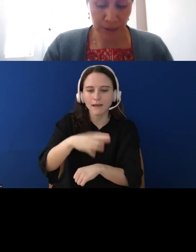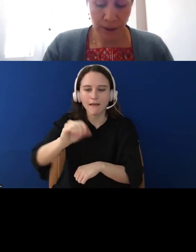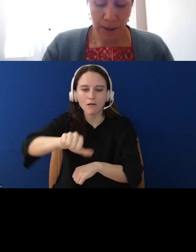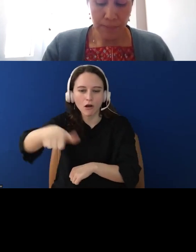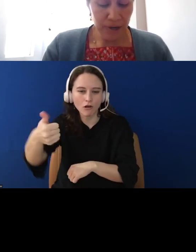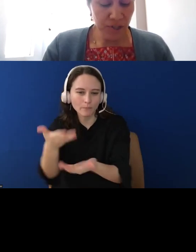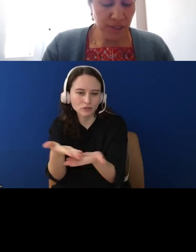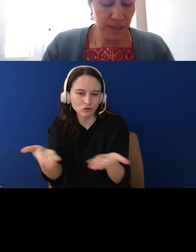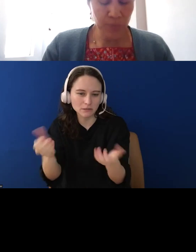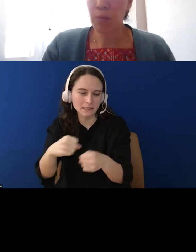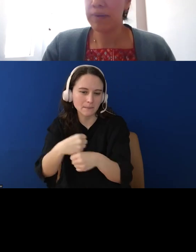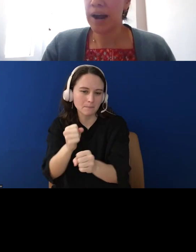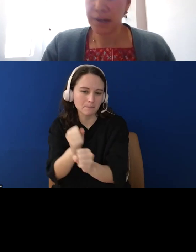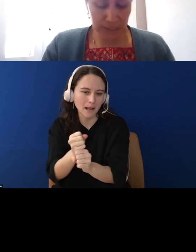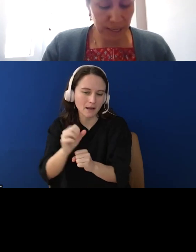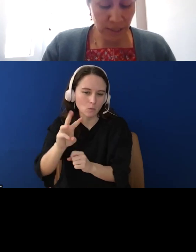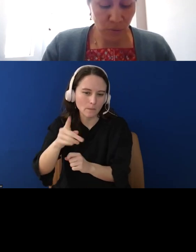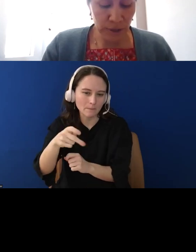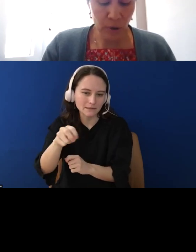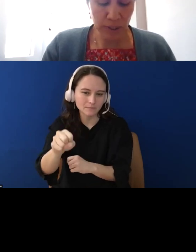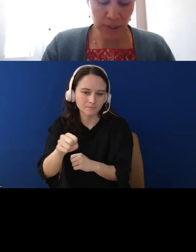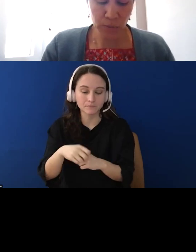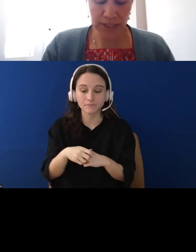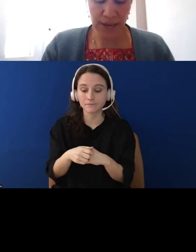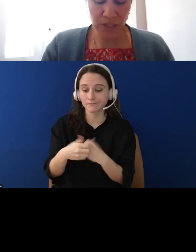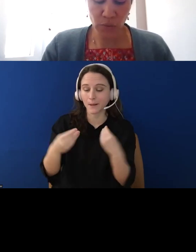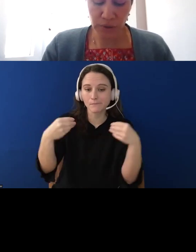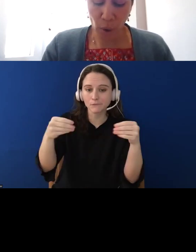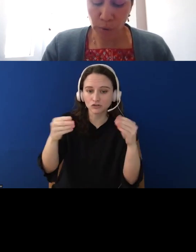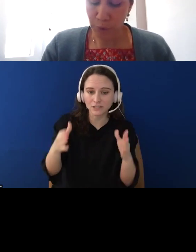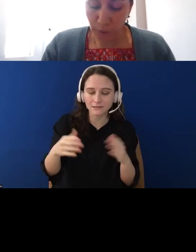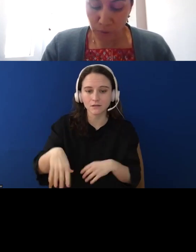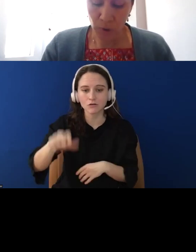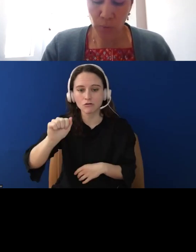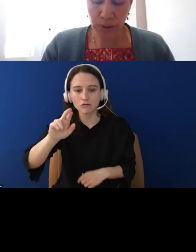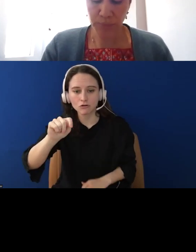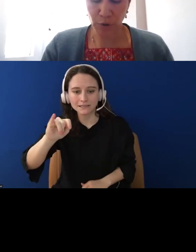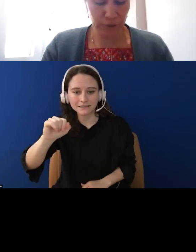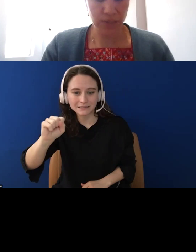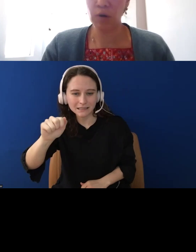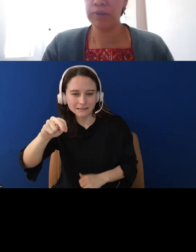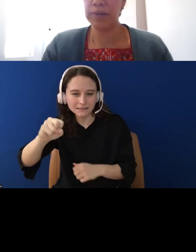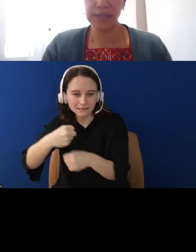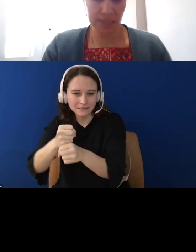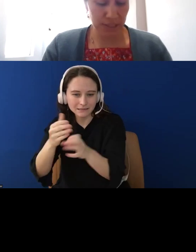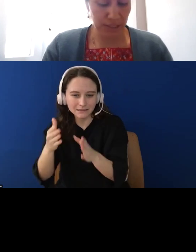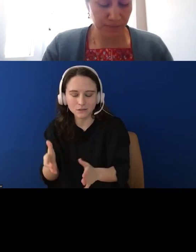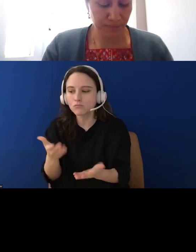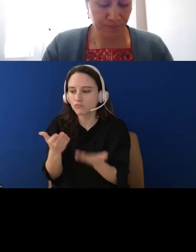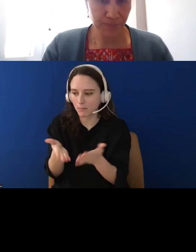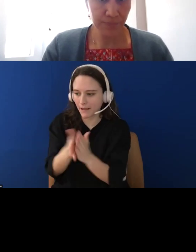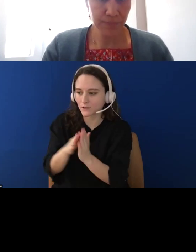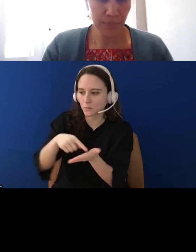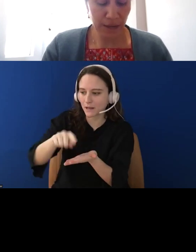weapons. Merchants and probably artisans were requested to pay taxes with their own products or with the profits of their businesses.